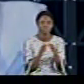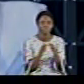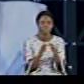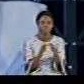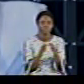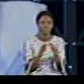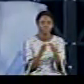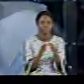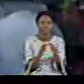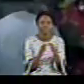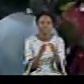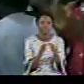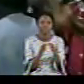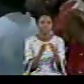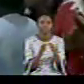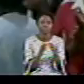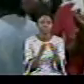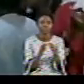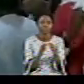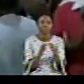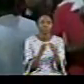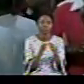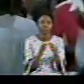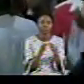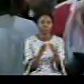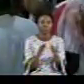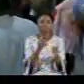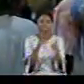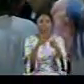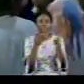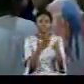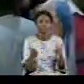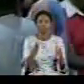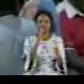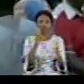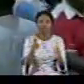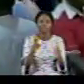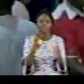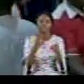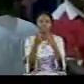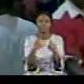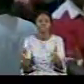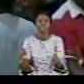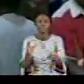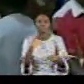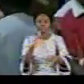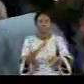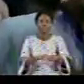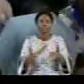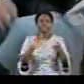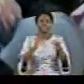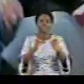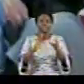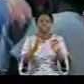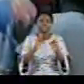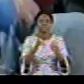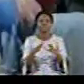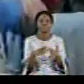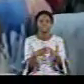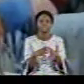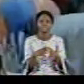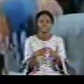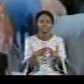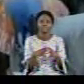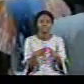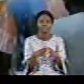Great things are happening online. The power of God, redemptive power of God, full redemption, touching lives.